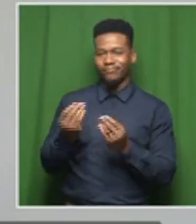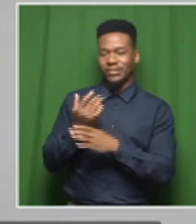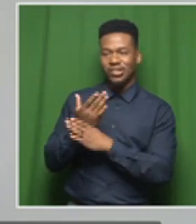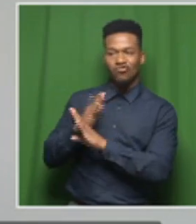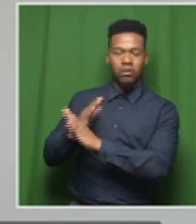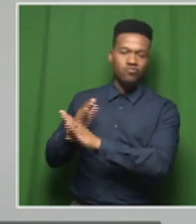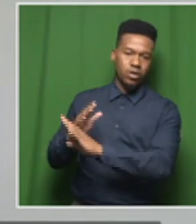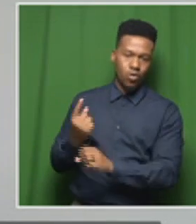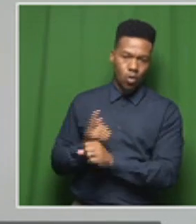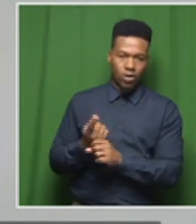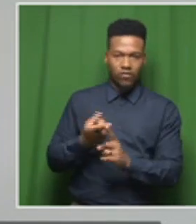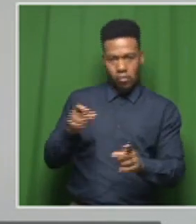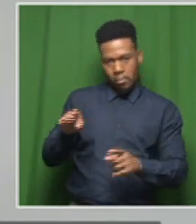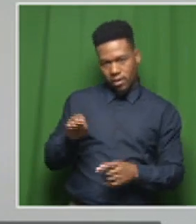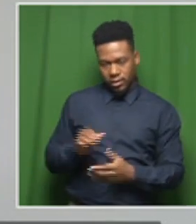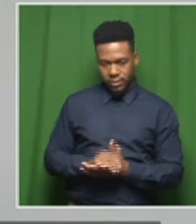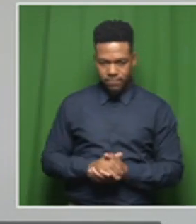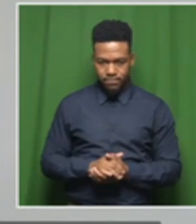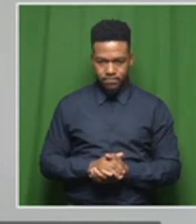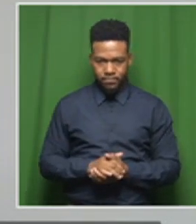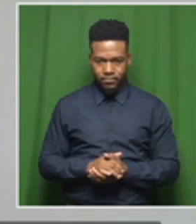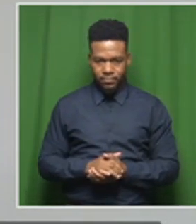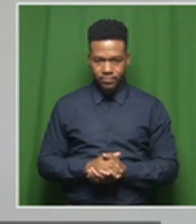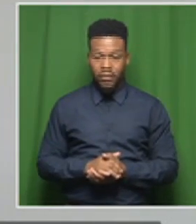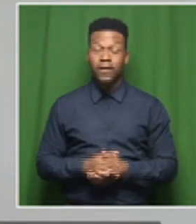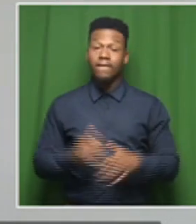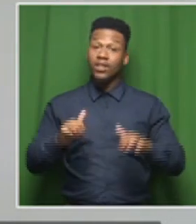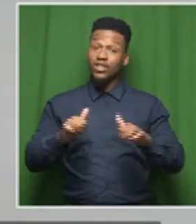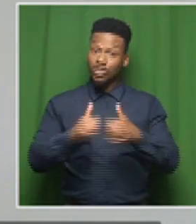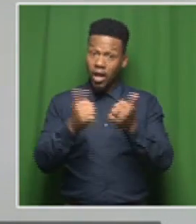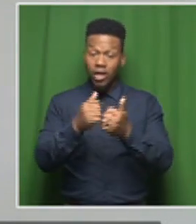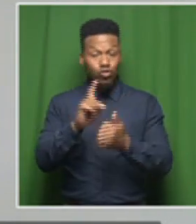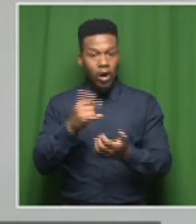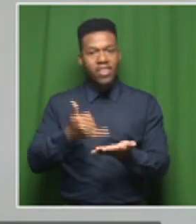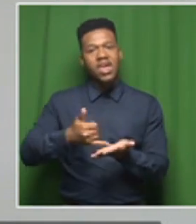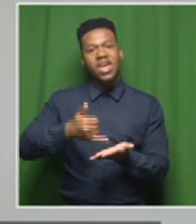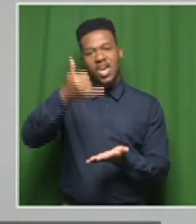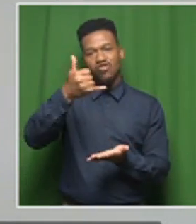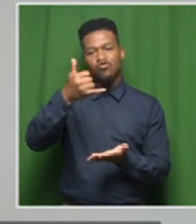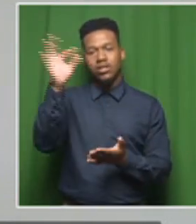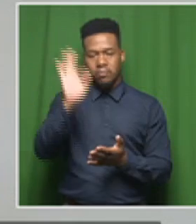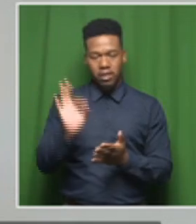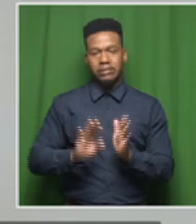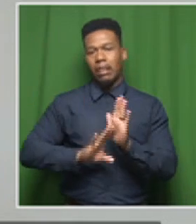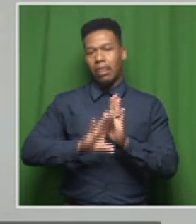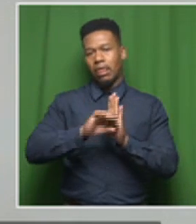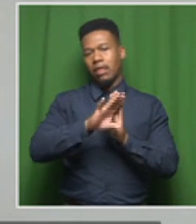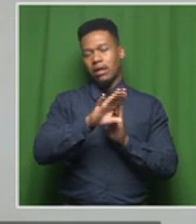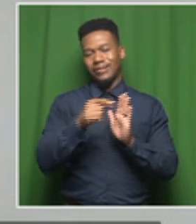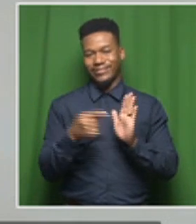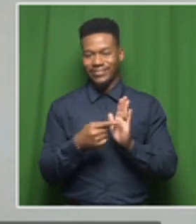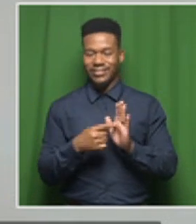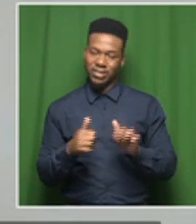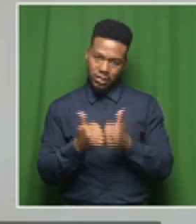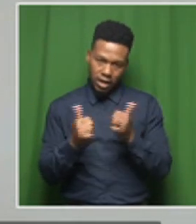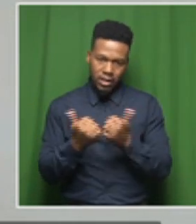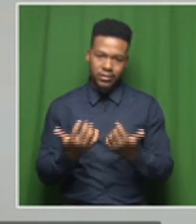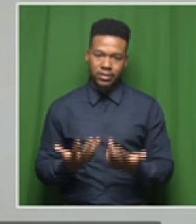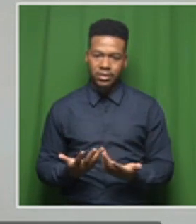would say, is interest rates. You know, if you bought to qualify for let's take a